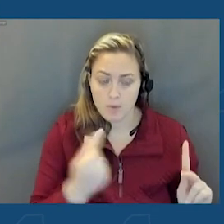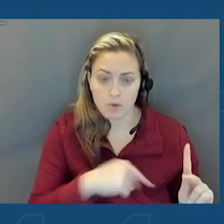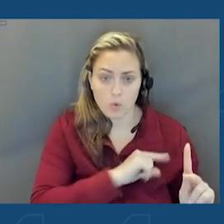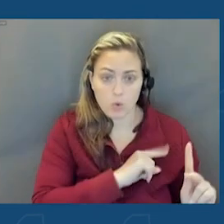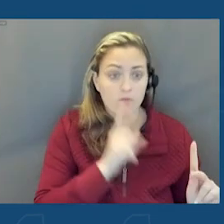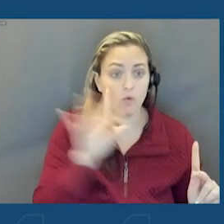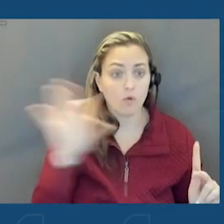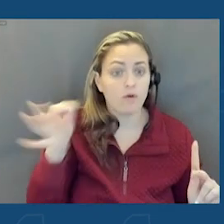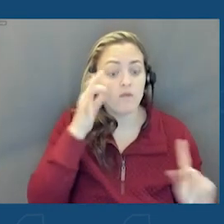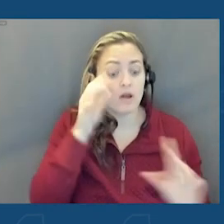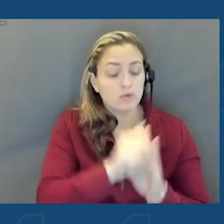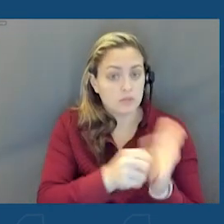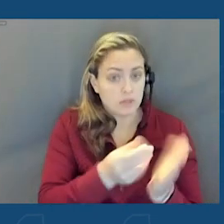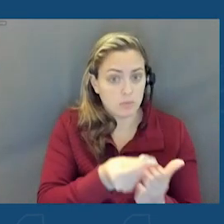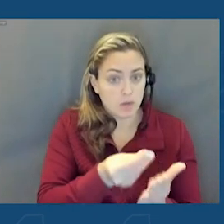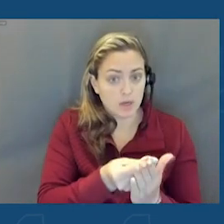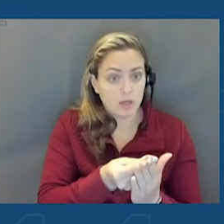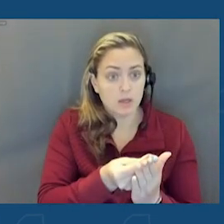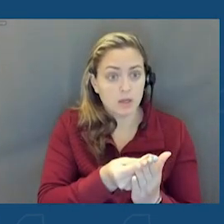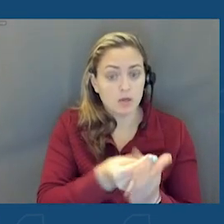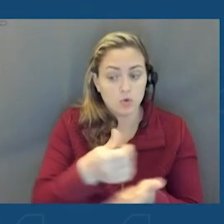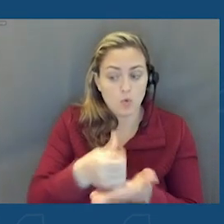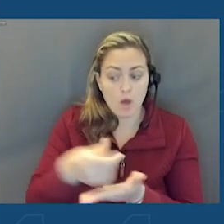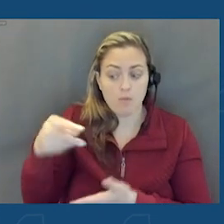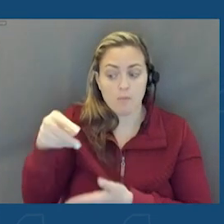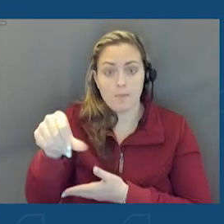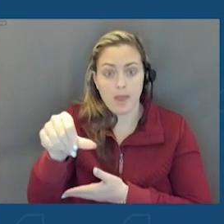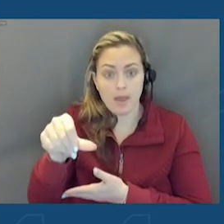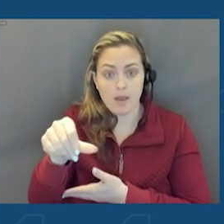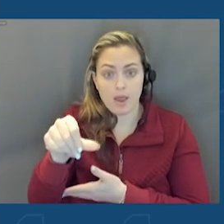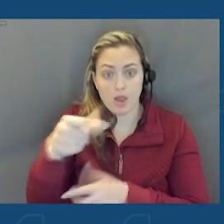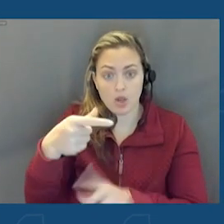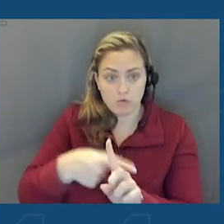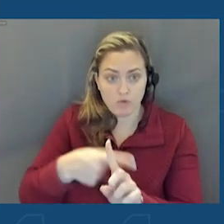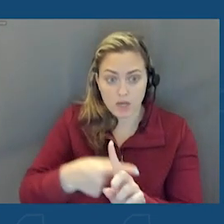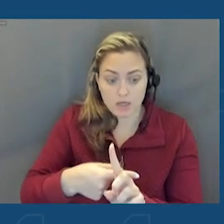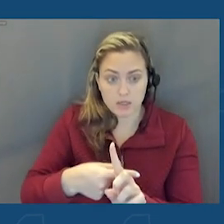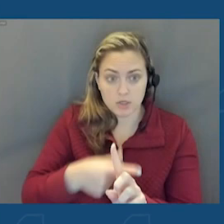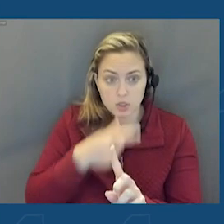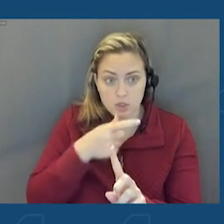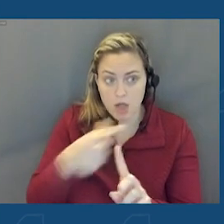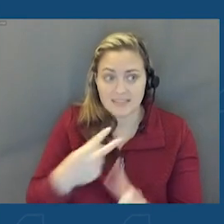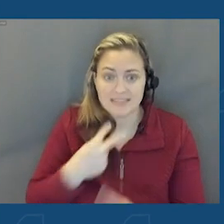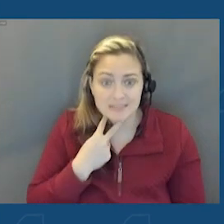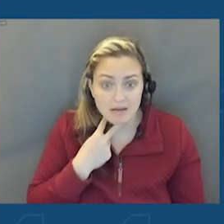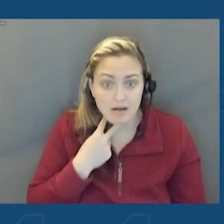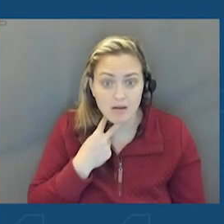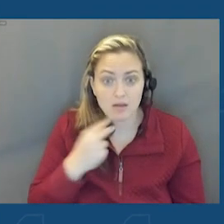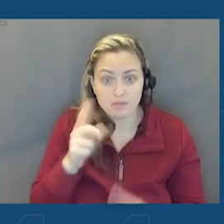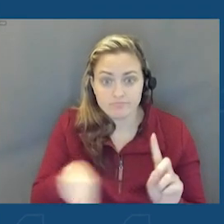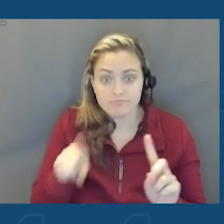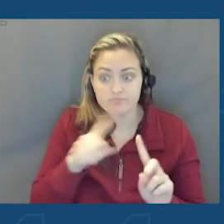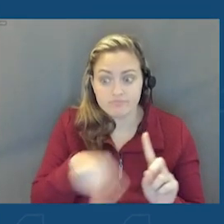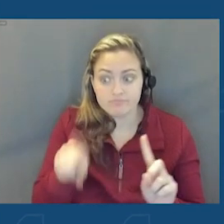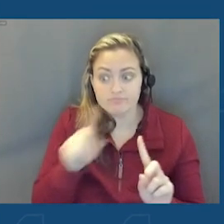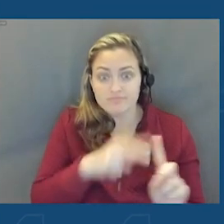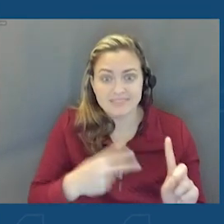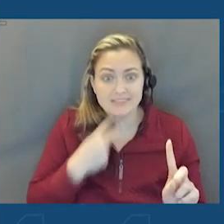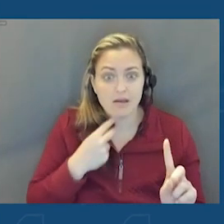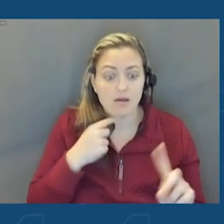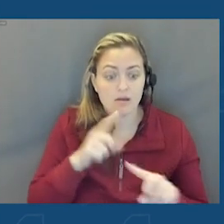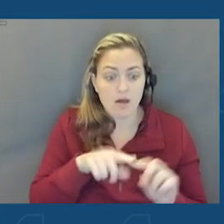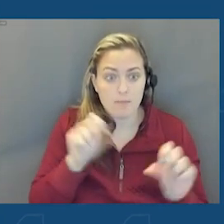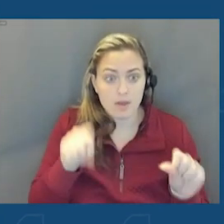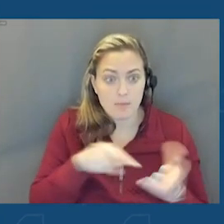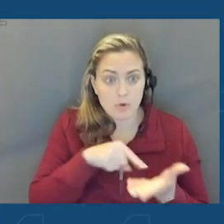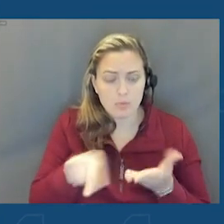federal and state money to help pay the back rent so you didn't get trapped in this cycle. But it wasn't available to